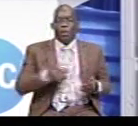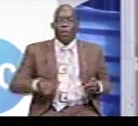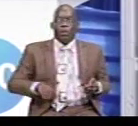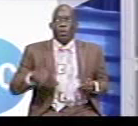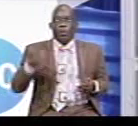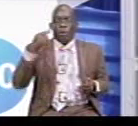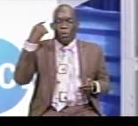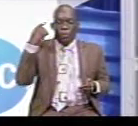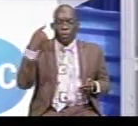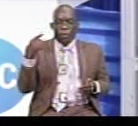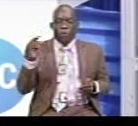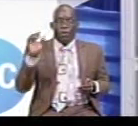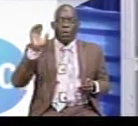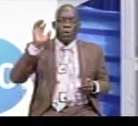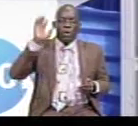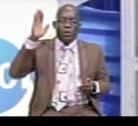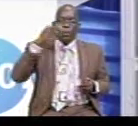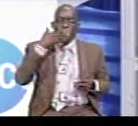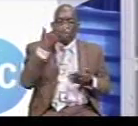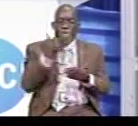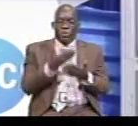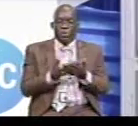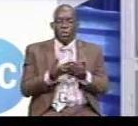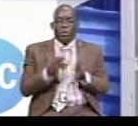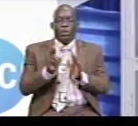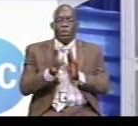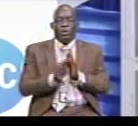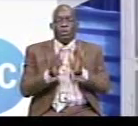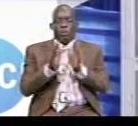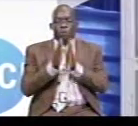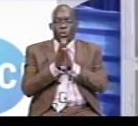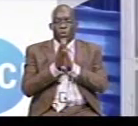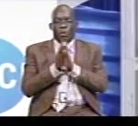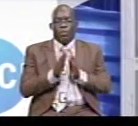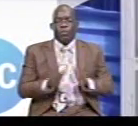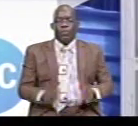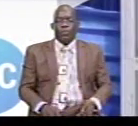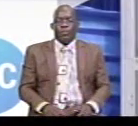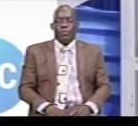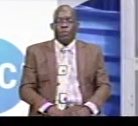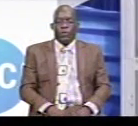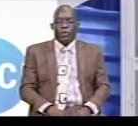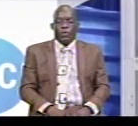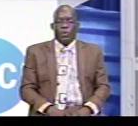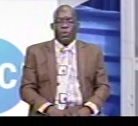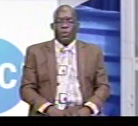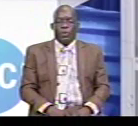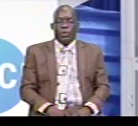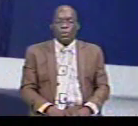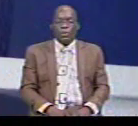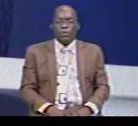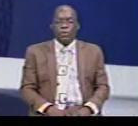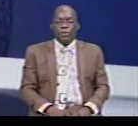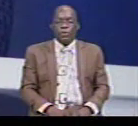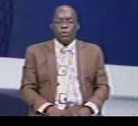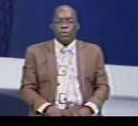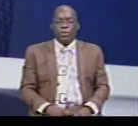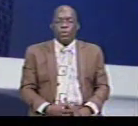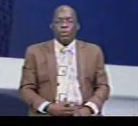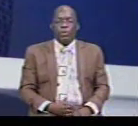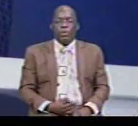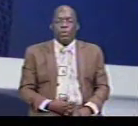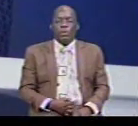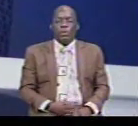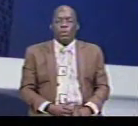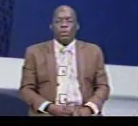that has brought in thus far. Lord, we pray that that grace will be multiplied, that power will be multiplied, that faith will be